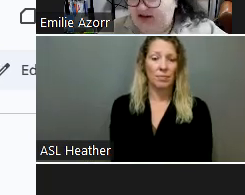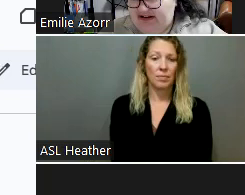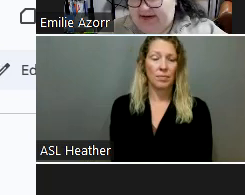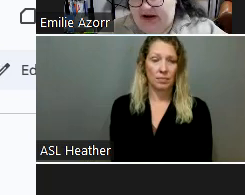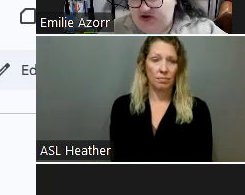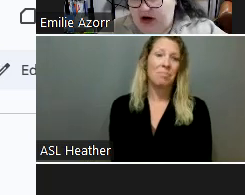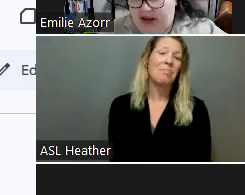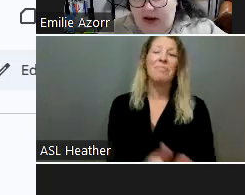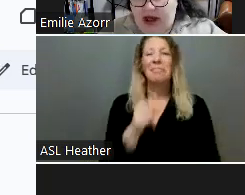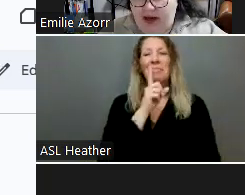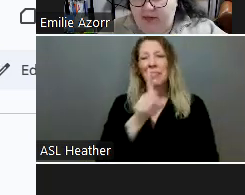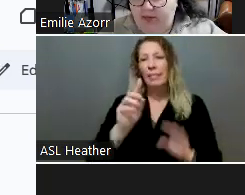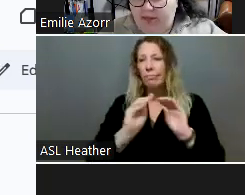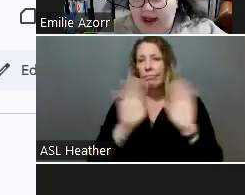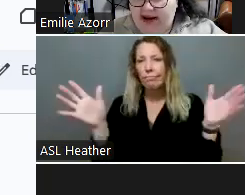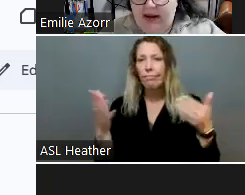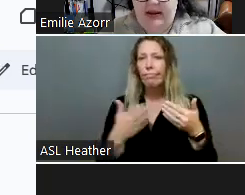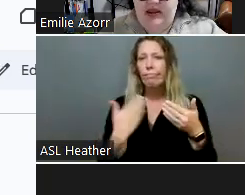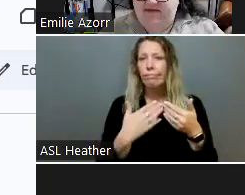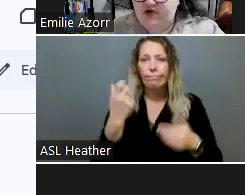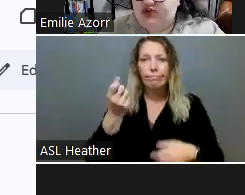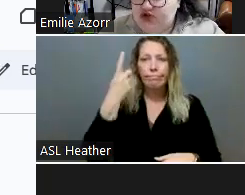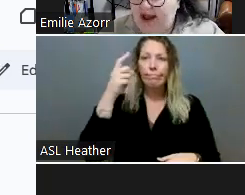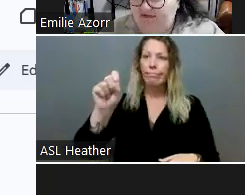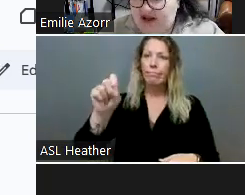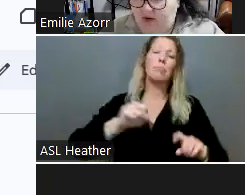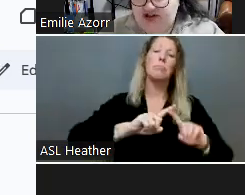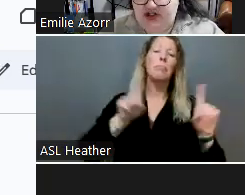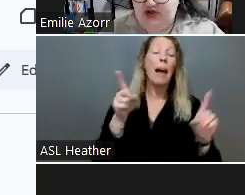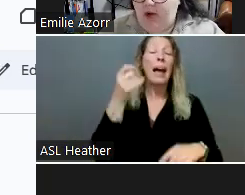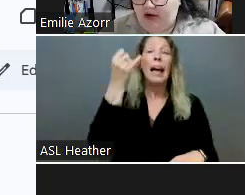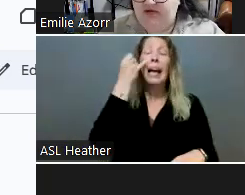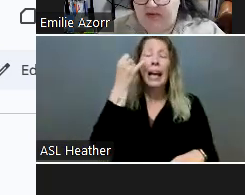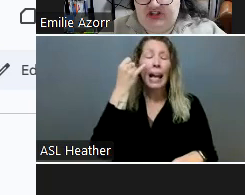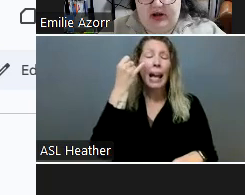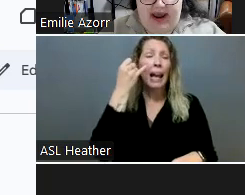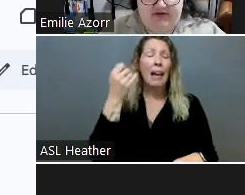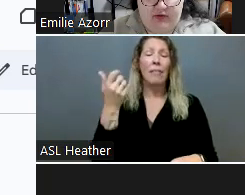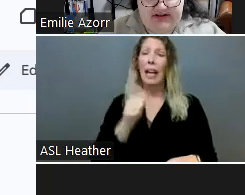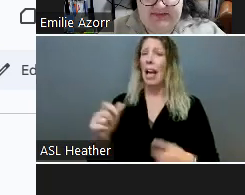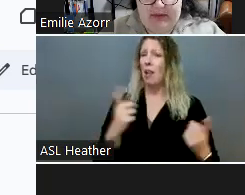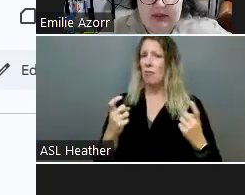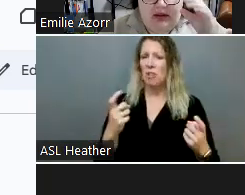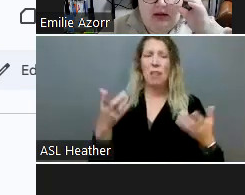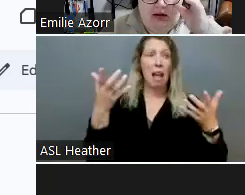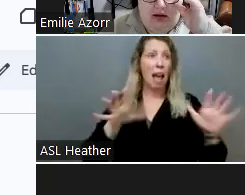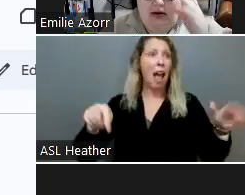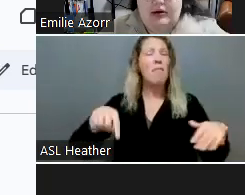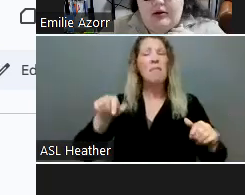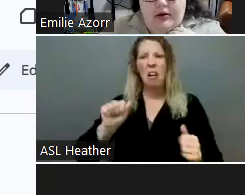It's pretty self-explanatory, but if folks do have any questions, you're welcome to reach out afterwards.